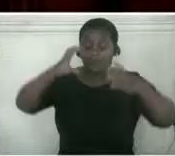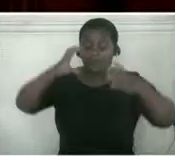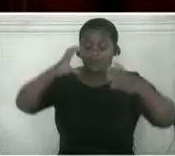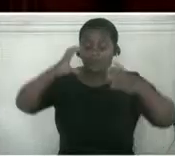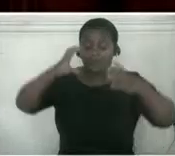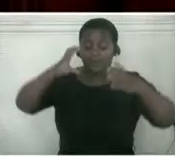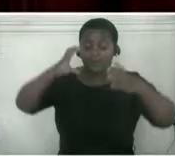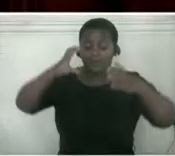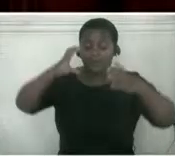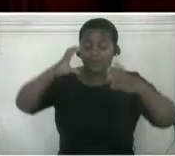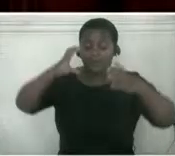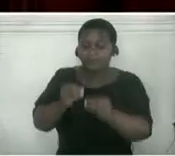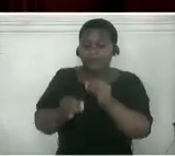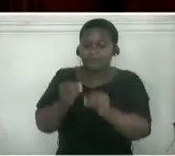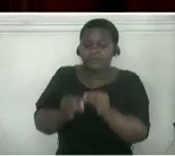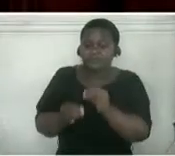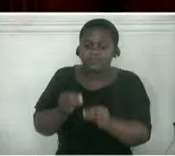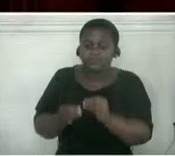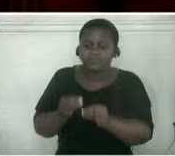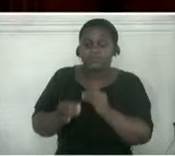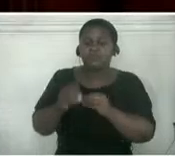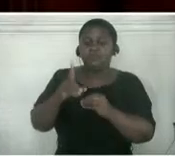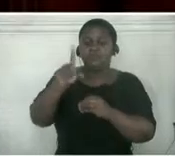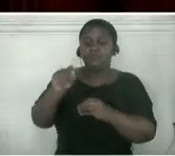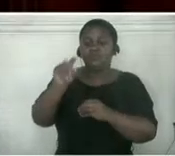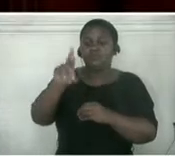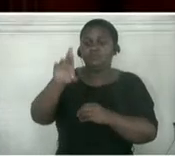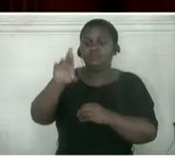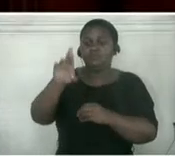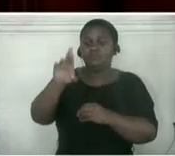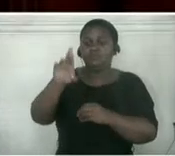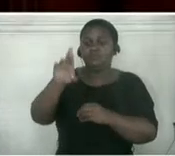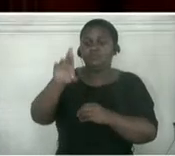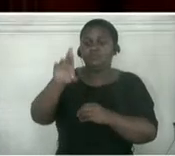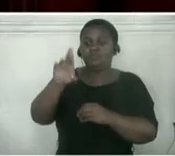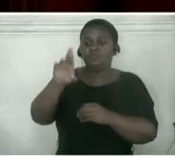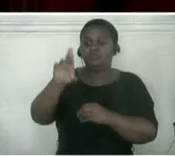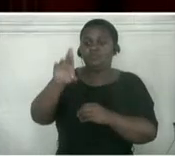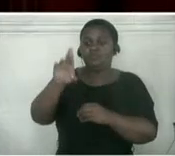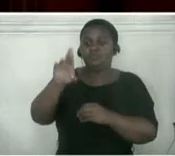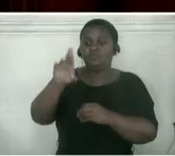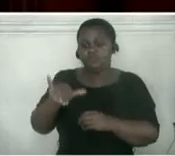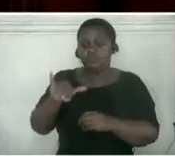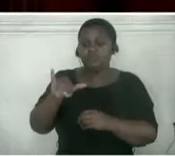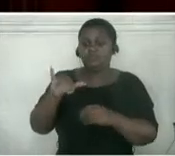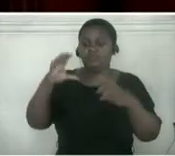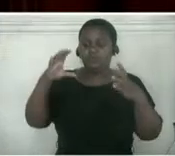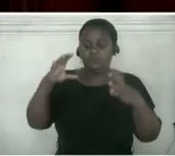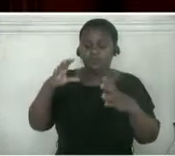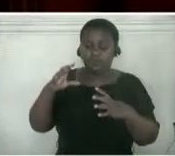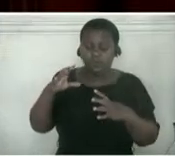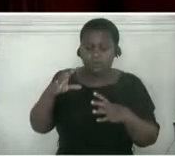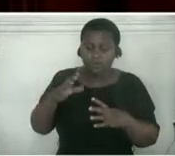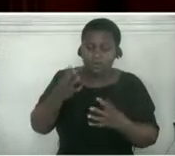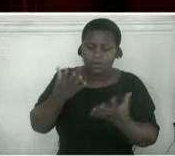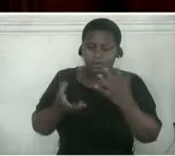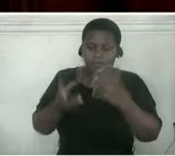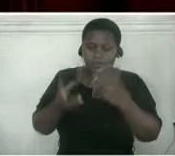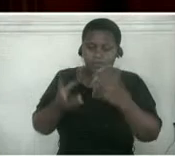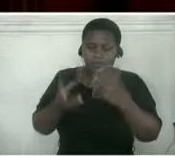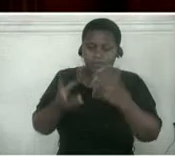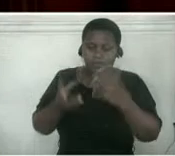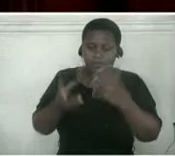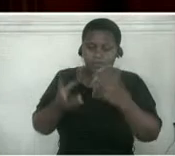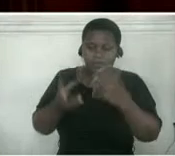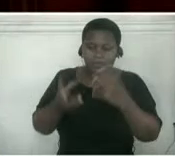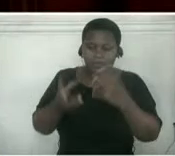maintenance. Treasury and COGTA will enforce the provision that at least